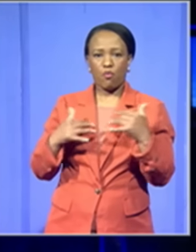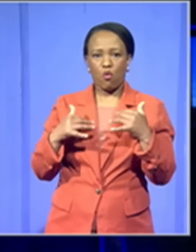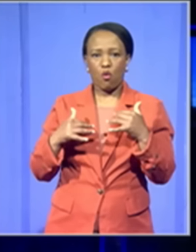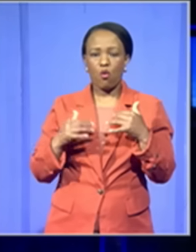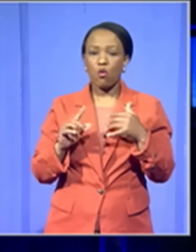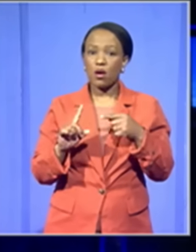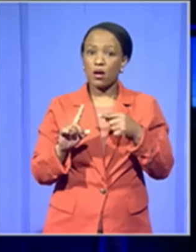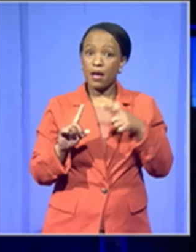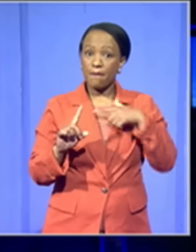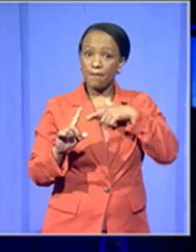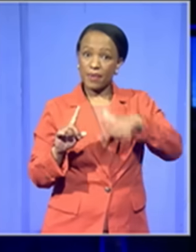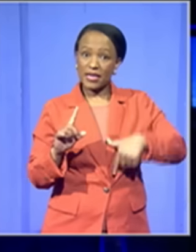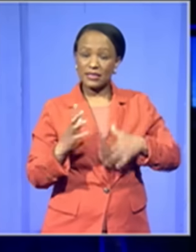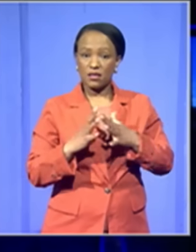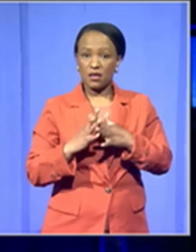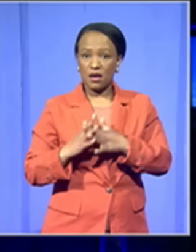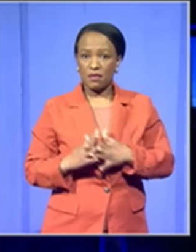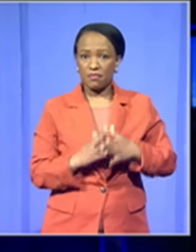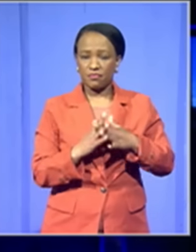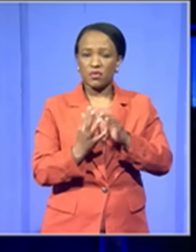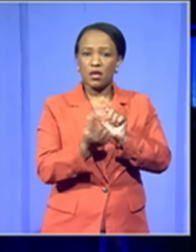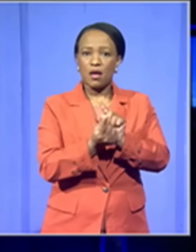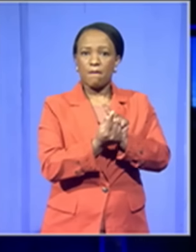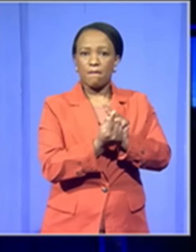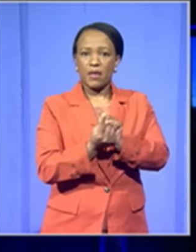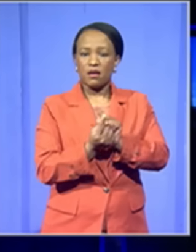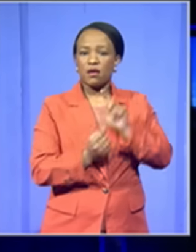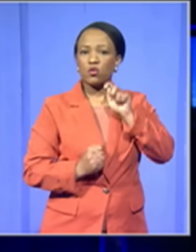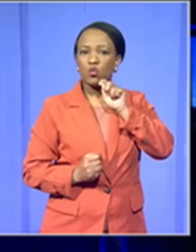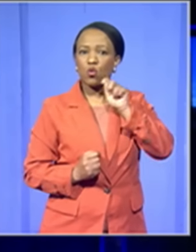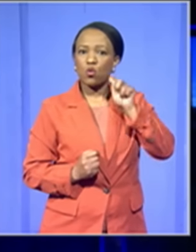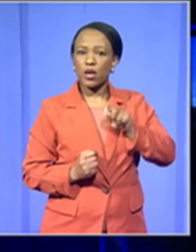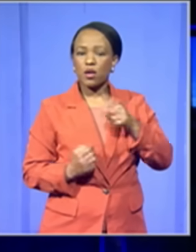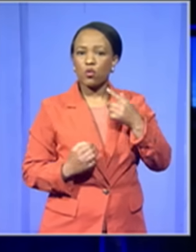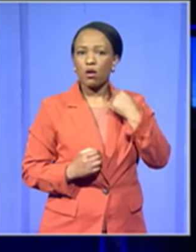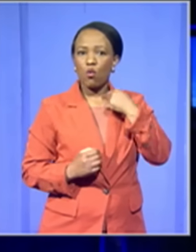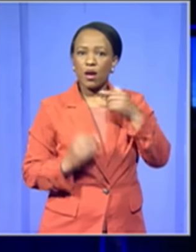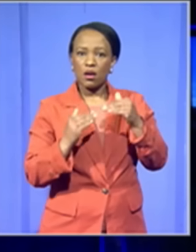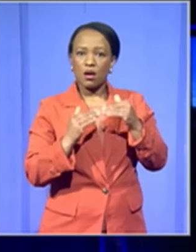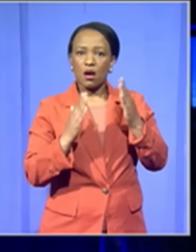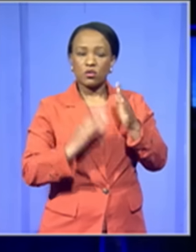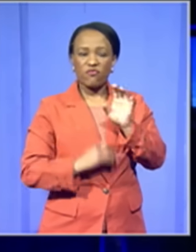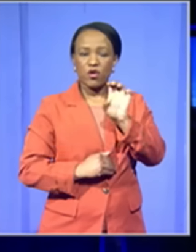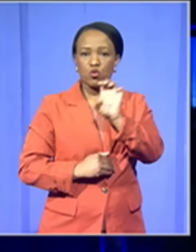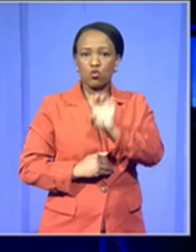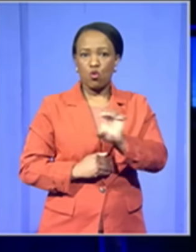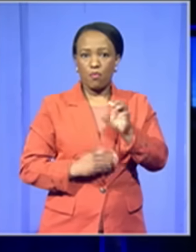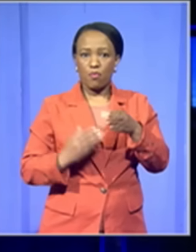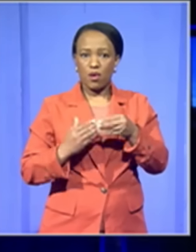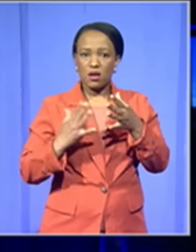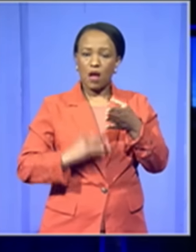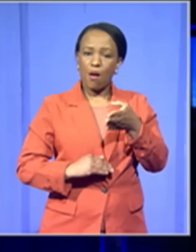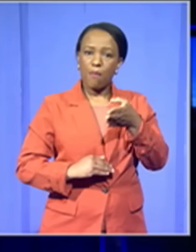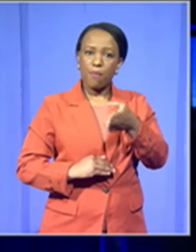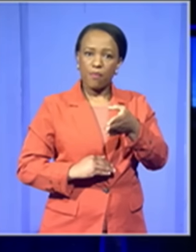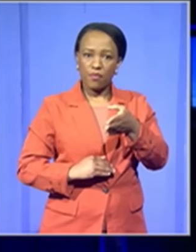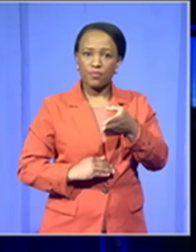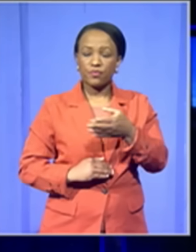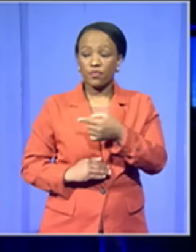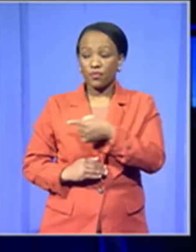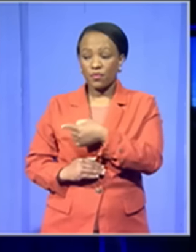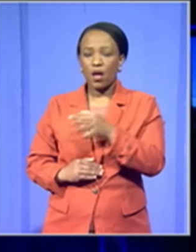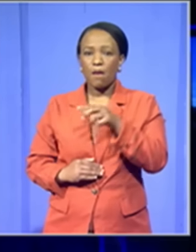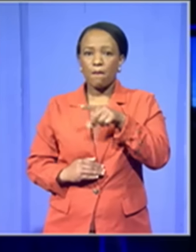mopresidente wa America a be le kopano ka ditaba tsa Ukraine ba le White House le boetapele ba Europe. o boetse a buisana le Vladimir Putin